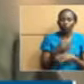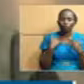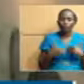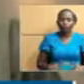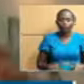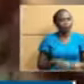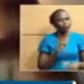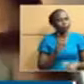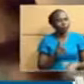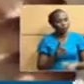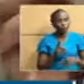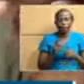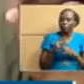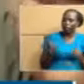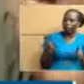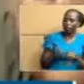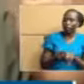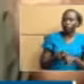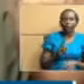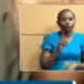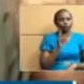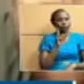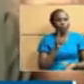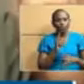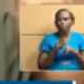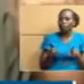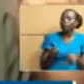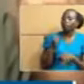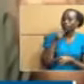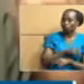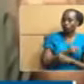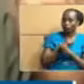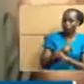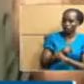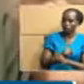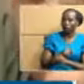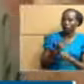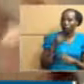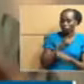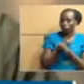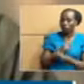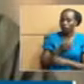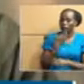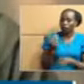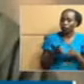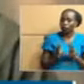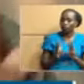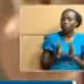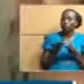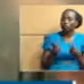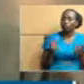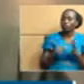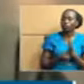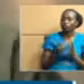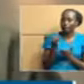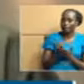So the distribution nature of social protection is very interesting. It is the best way to address income inequality, and